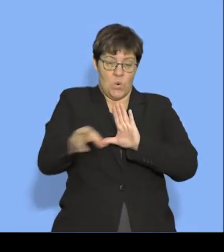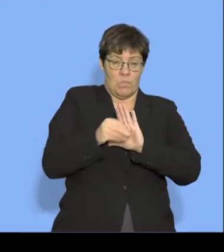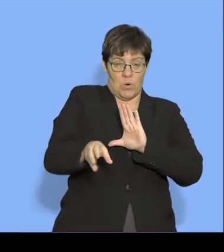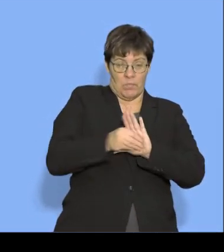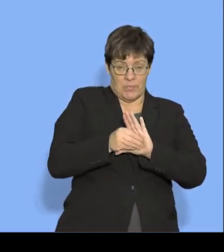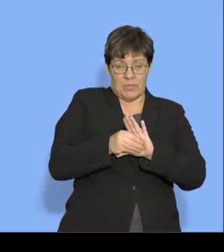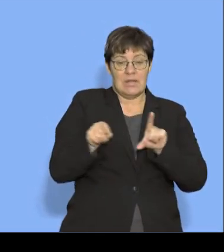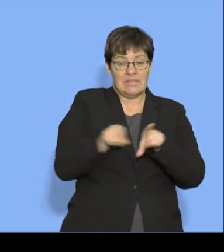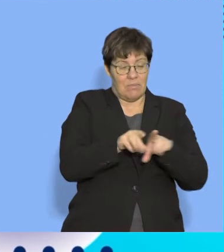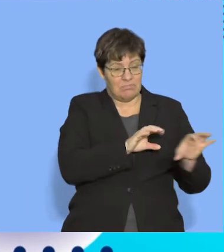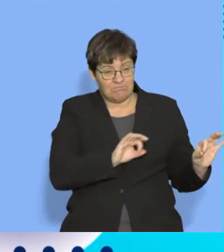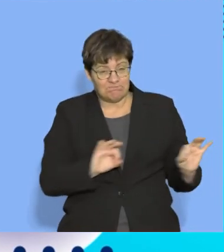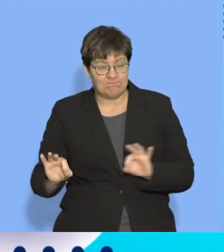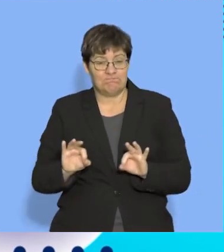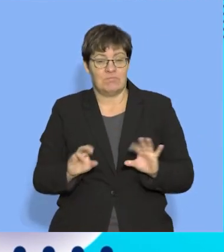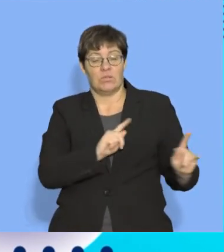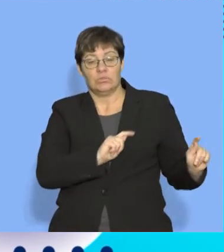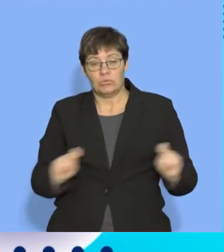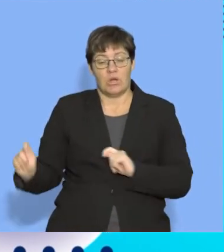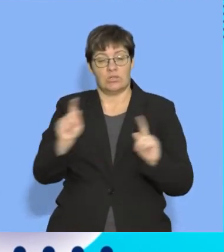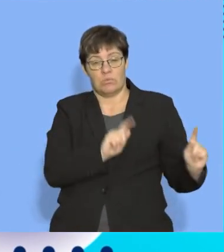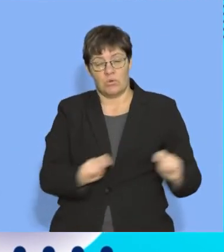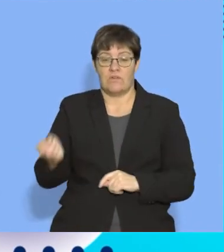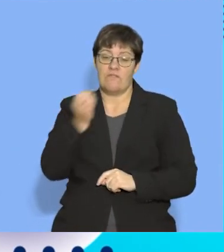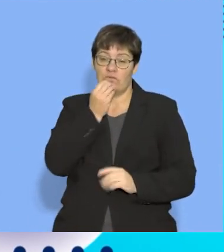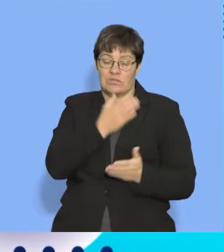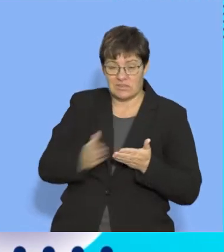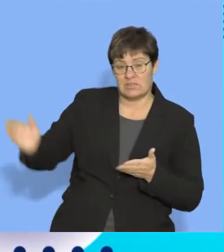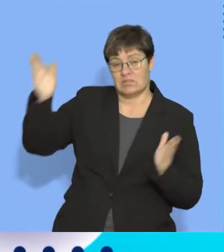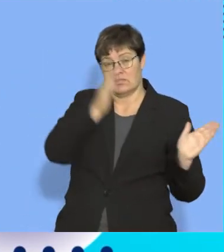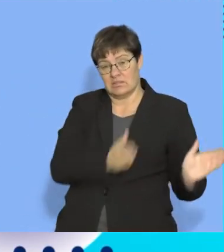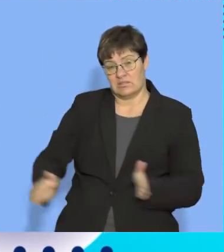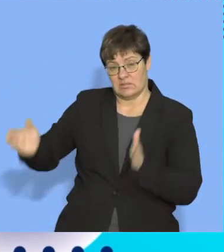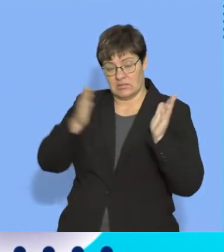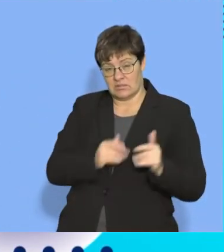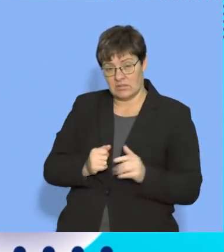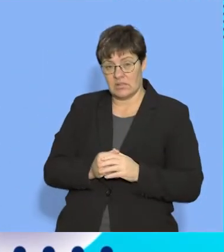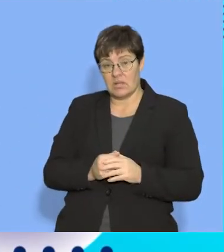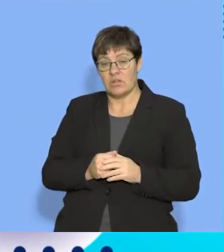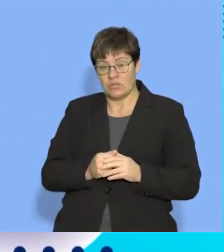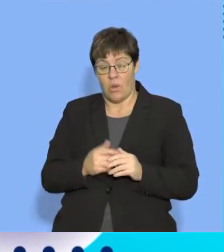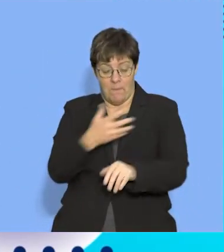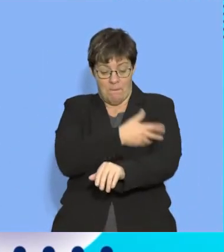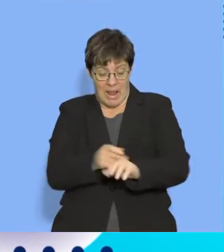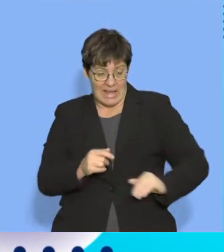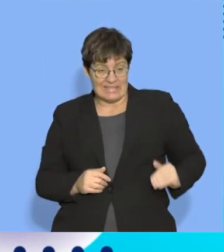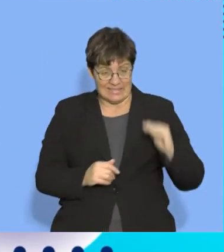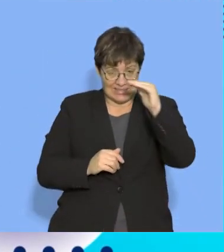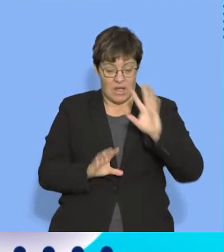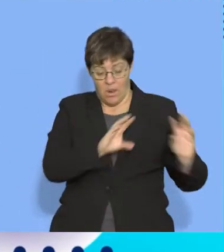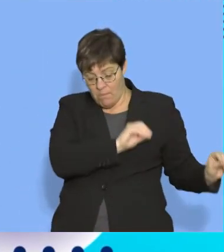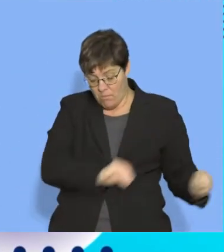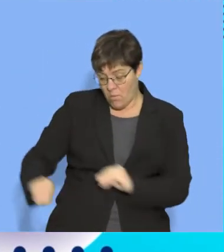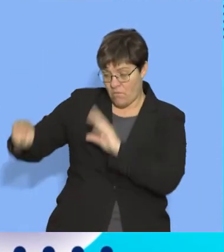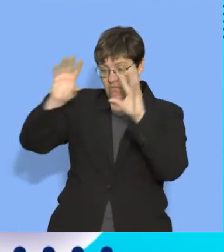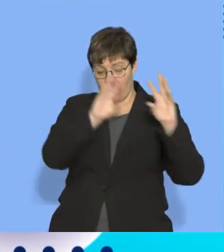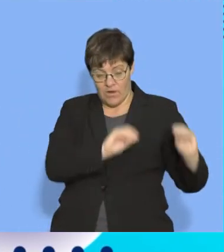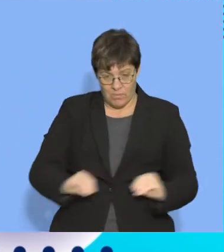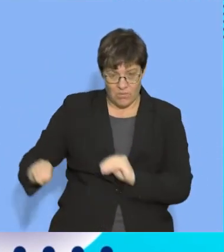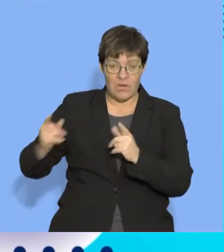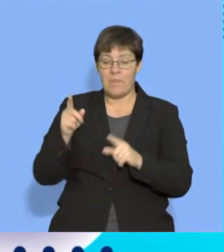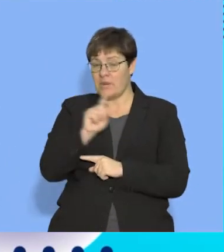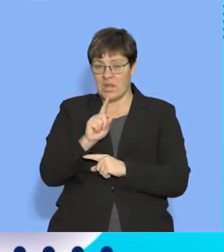active absorption, as well as efficiently transporting the nutrients away. And this influx of blood and the movement of blood